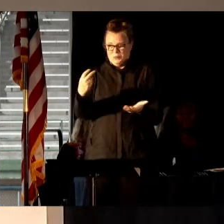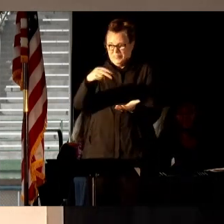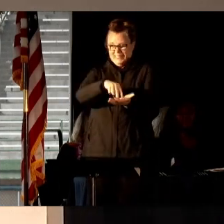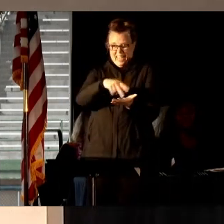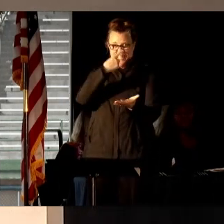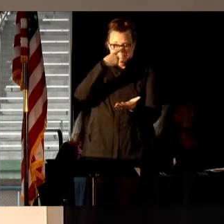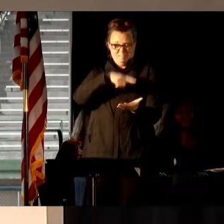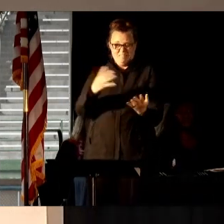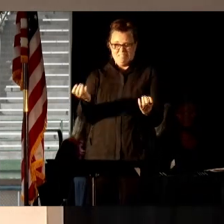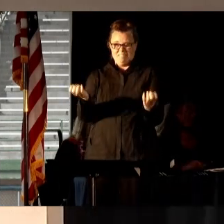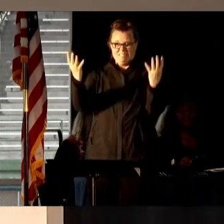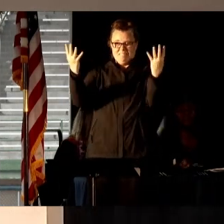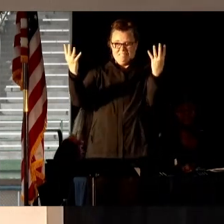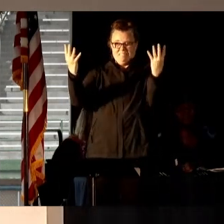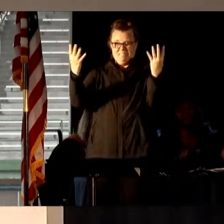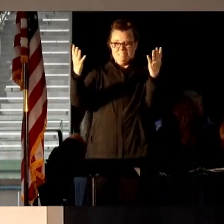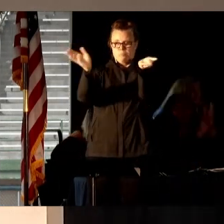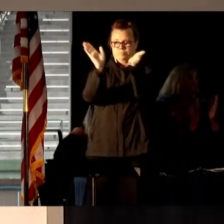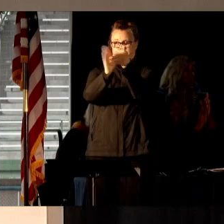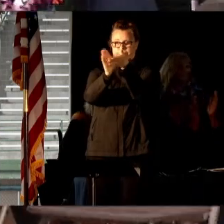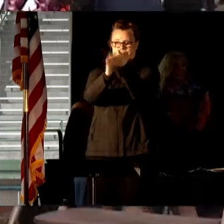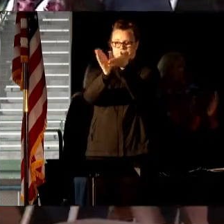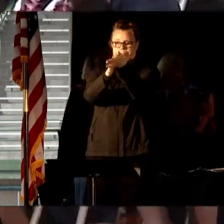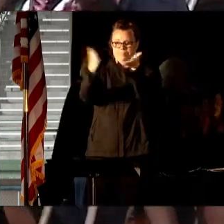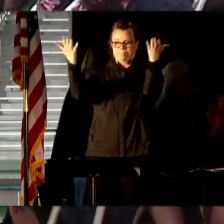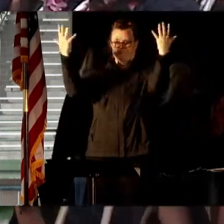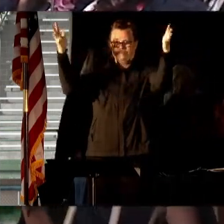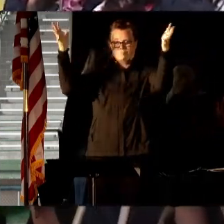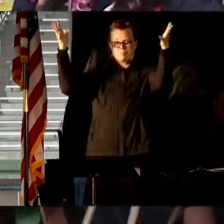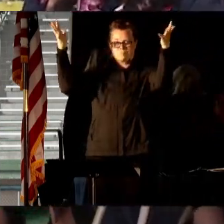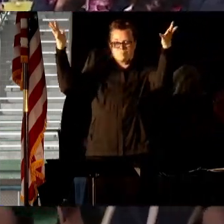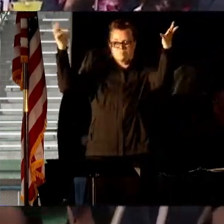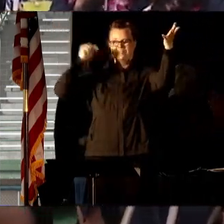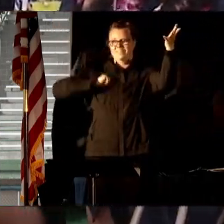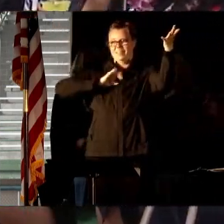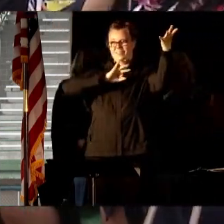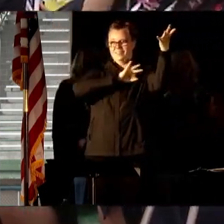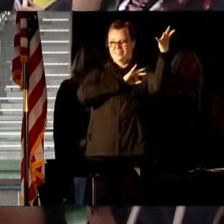hand. If you could stand up, I know it's tough with the umbrellas.